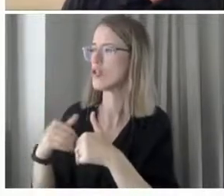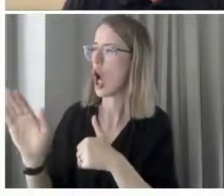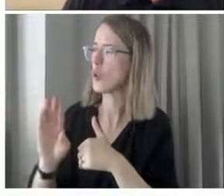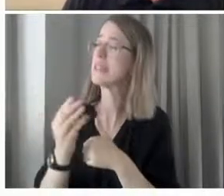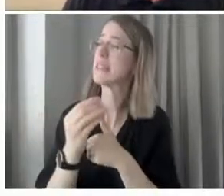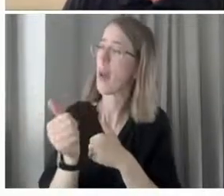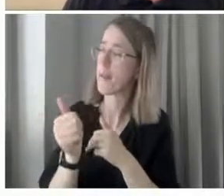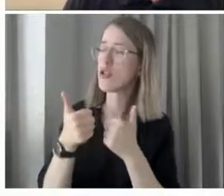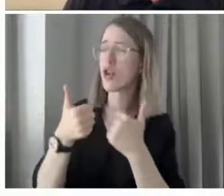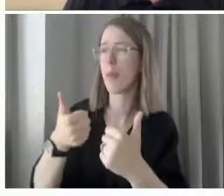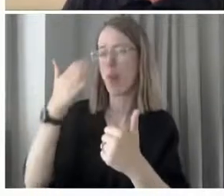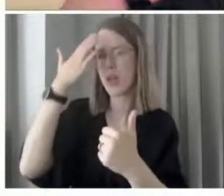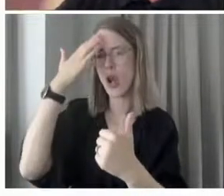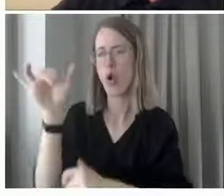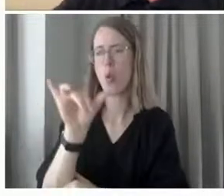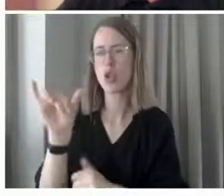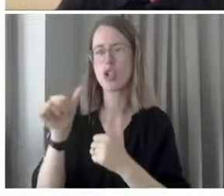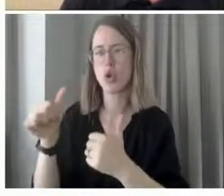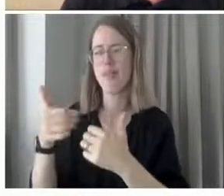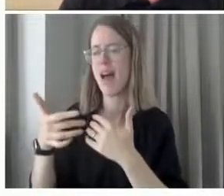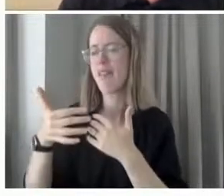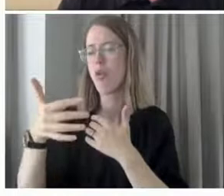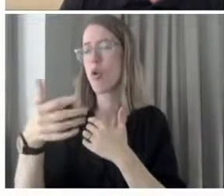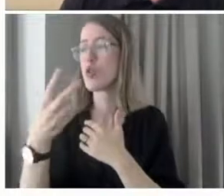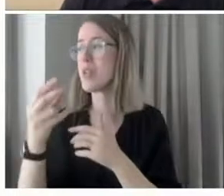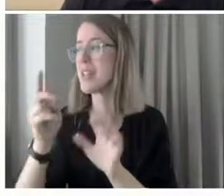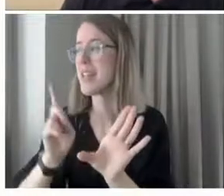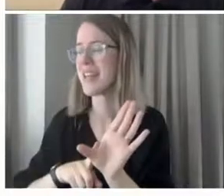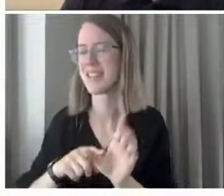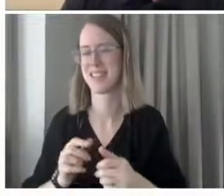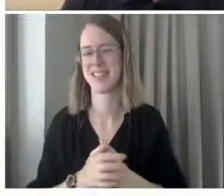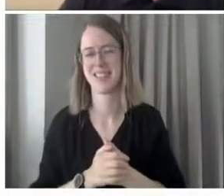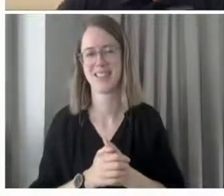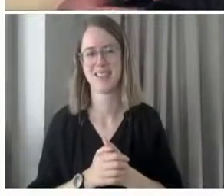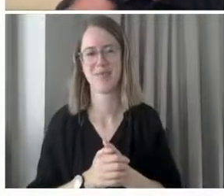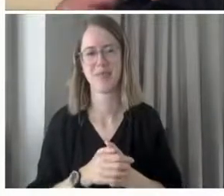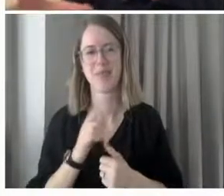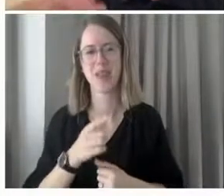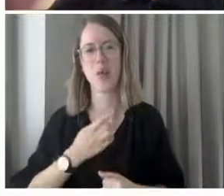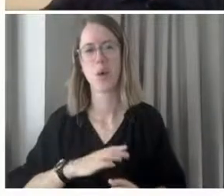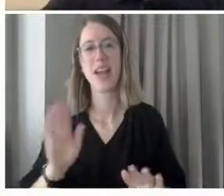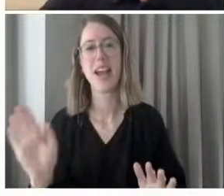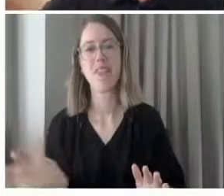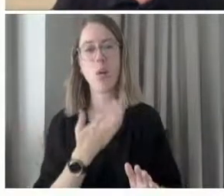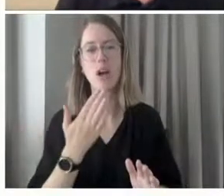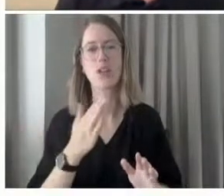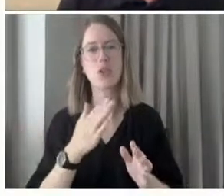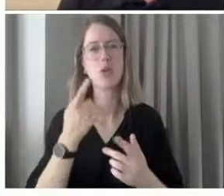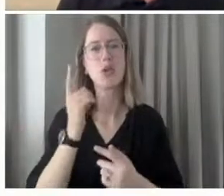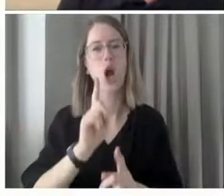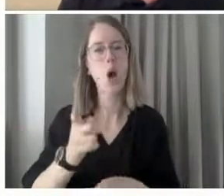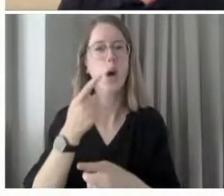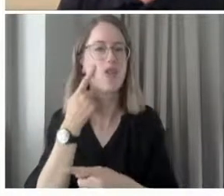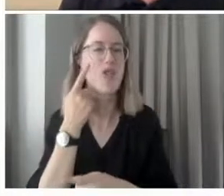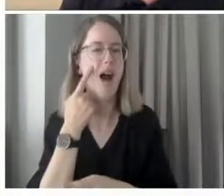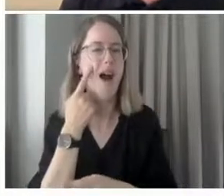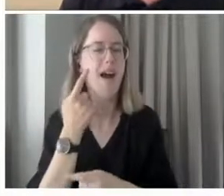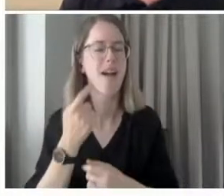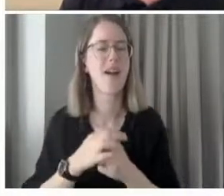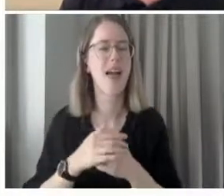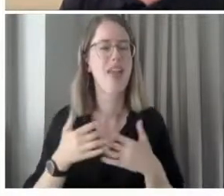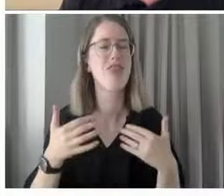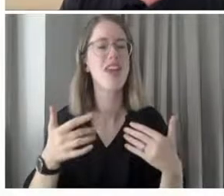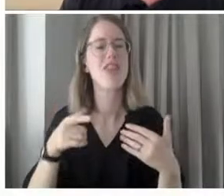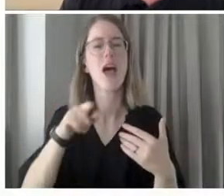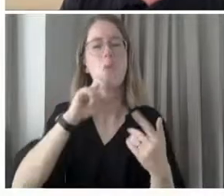we won't know which is the good stuff for another 20 years. So it's almost like they want everyone else to go and try it out. And then they'll